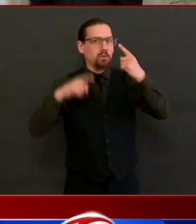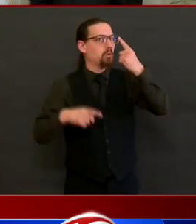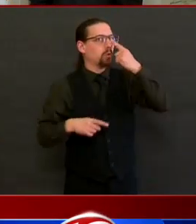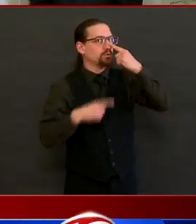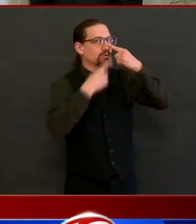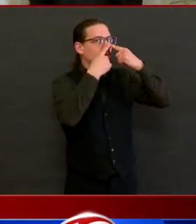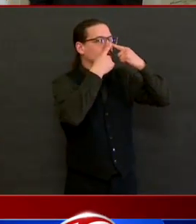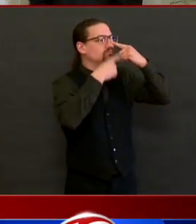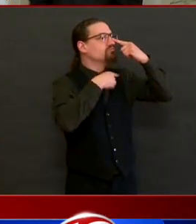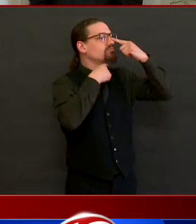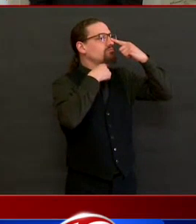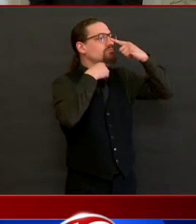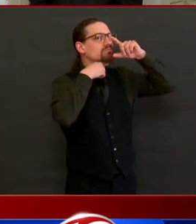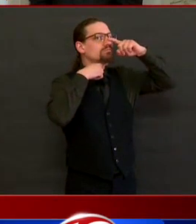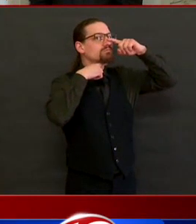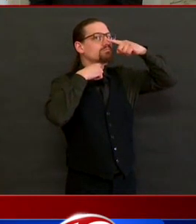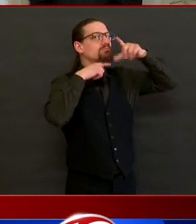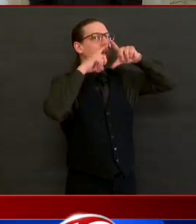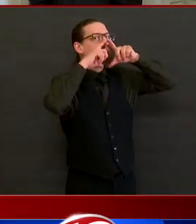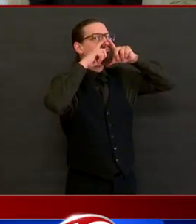our COVID-19 hotline,